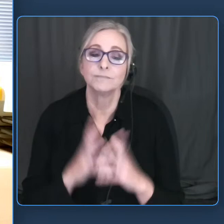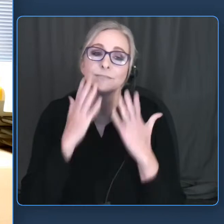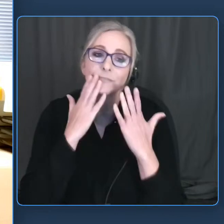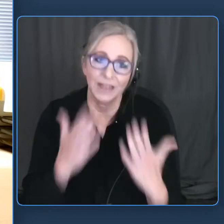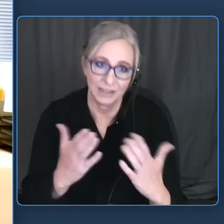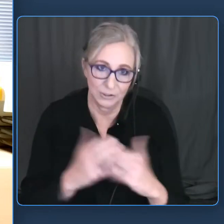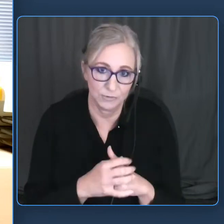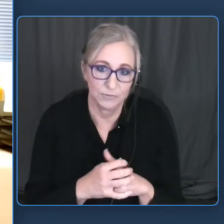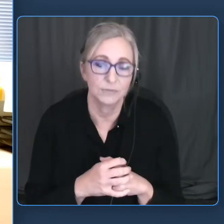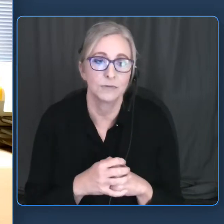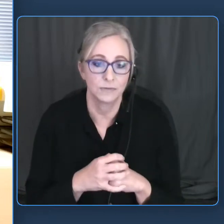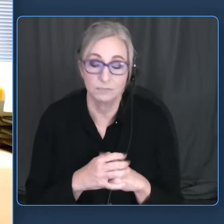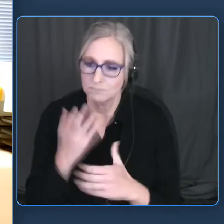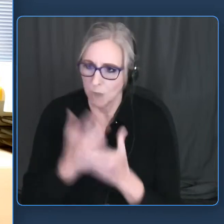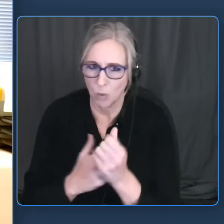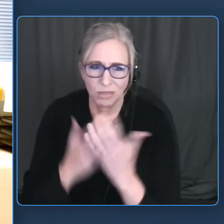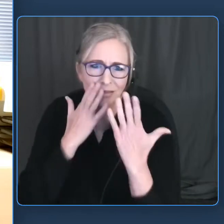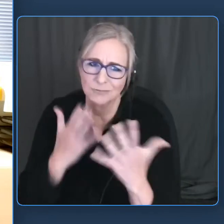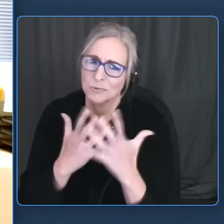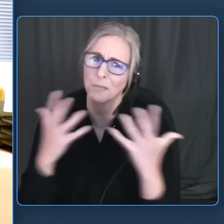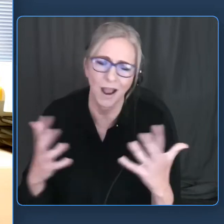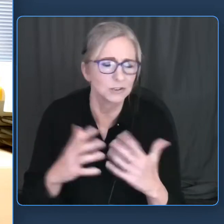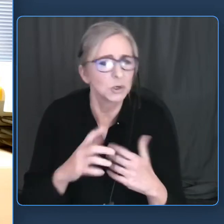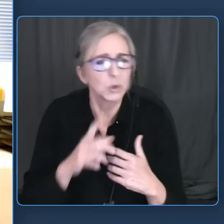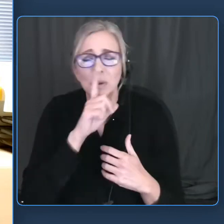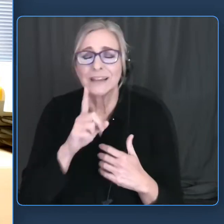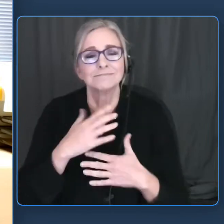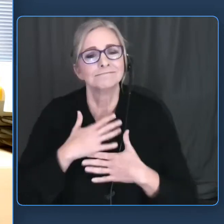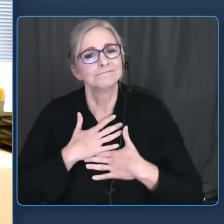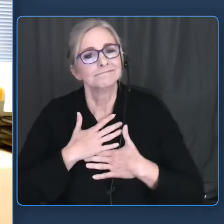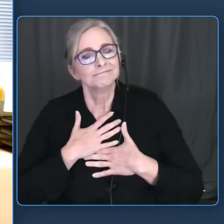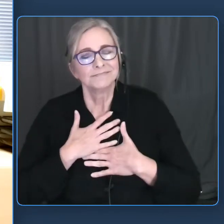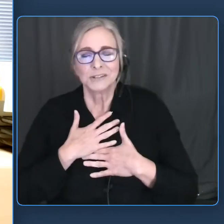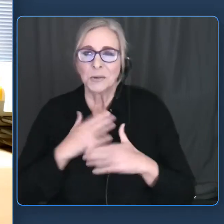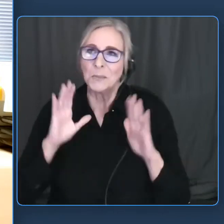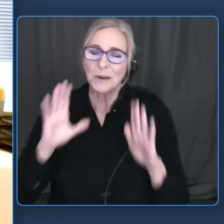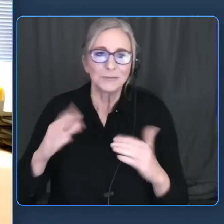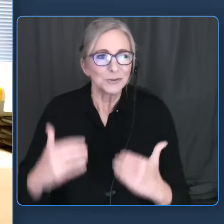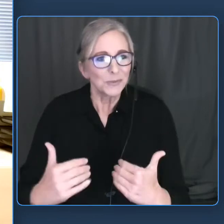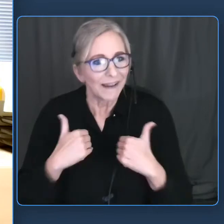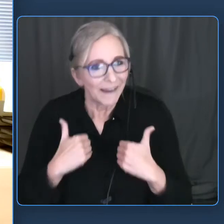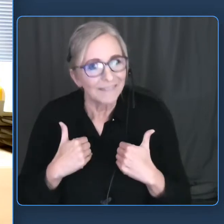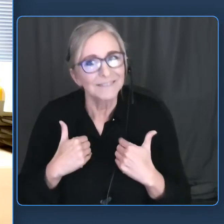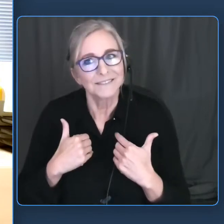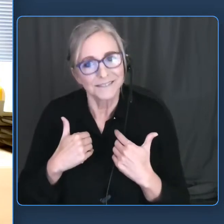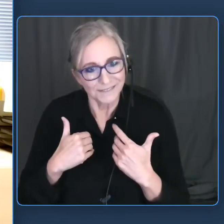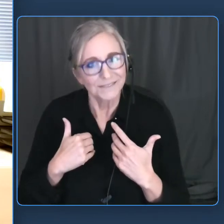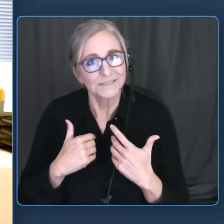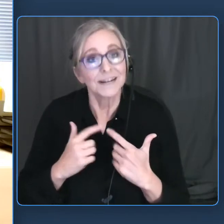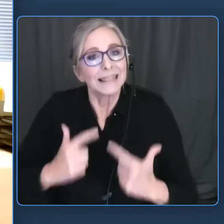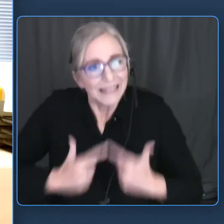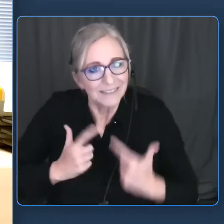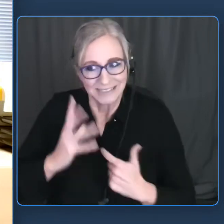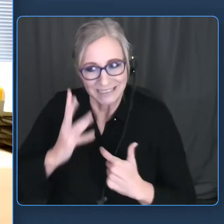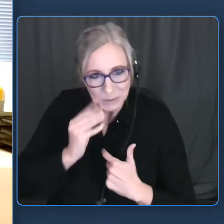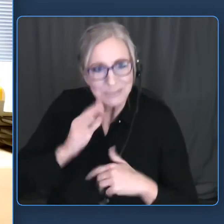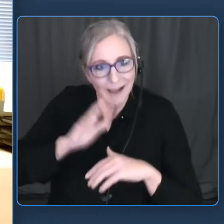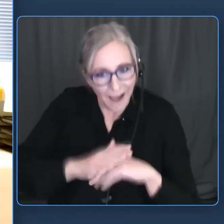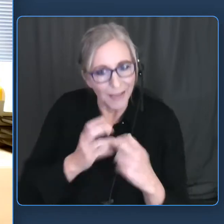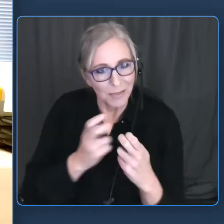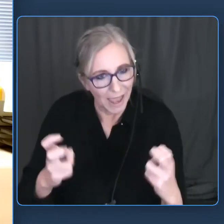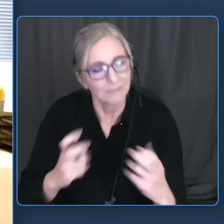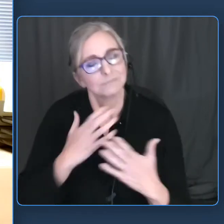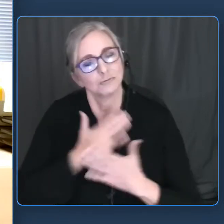Thank you both so much. It's such a breath of fresh air to have lived experiences on the